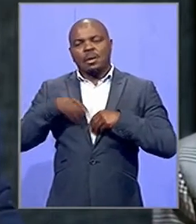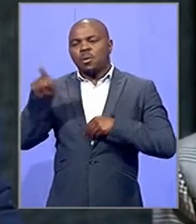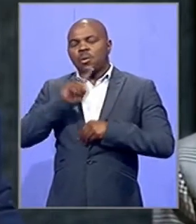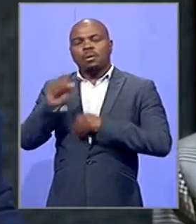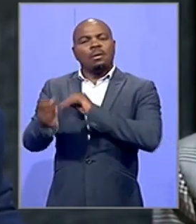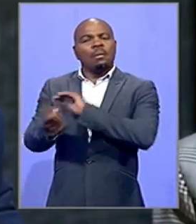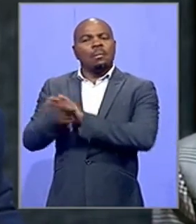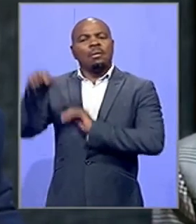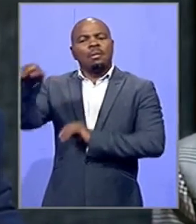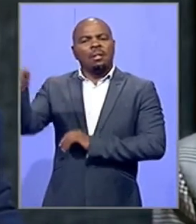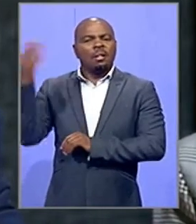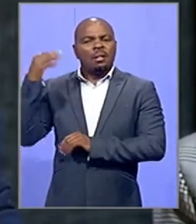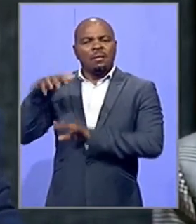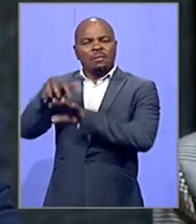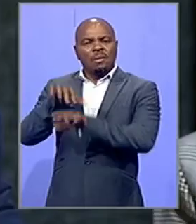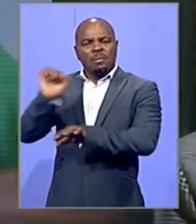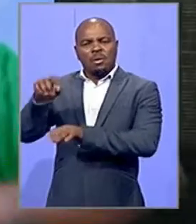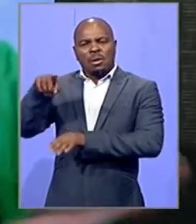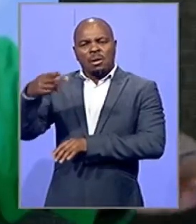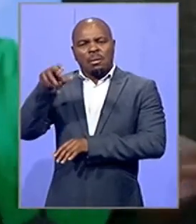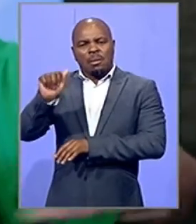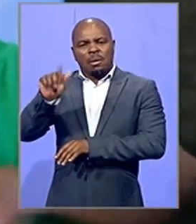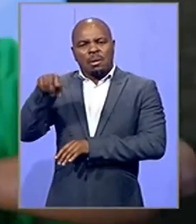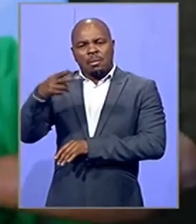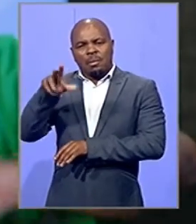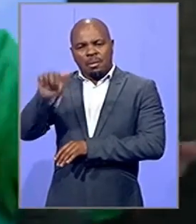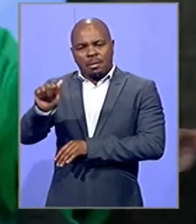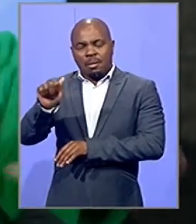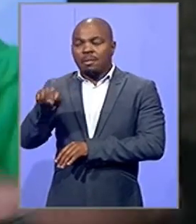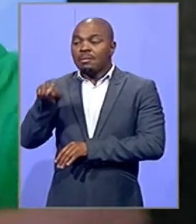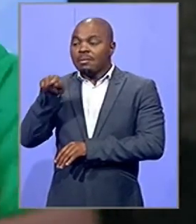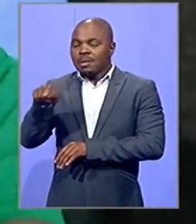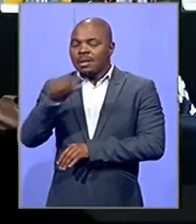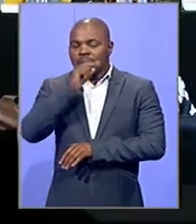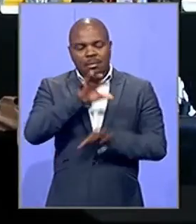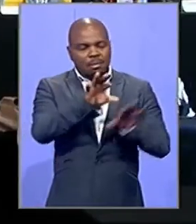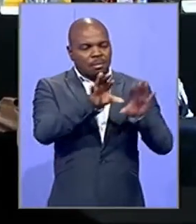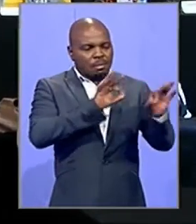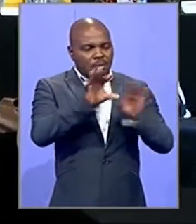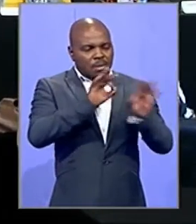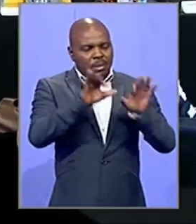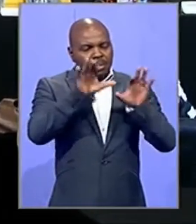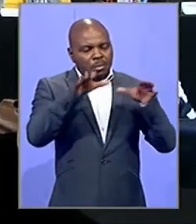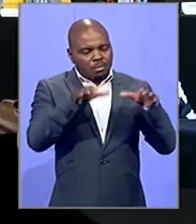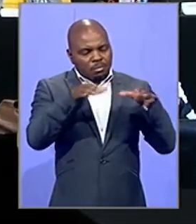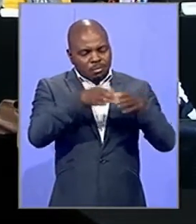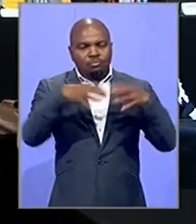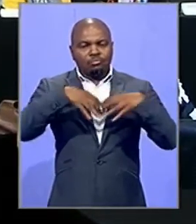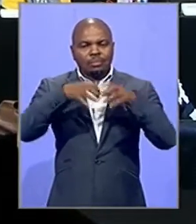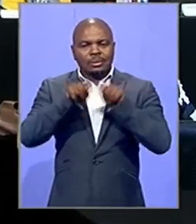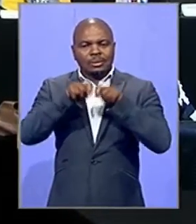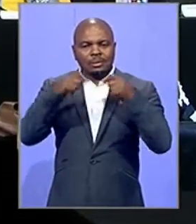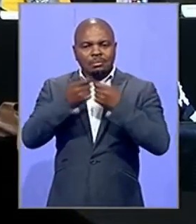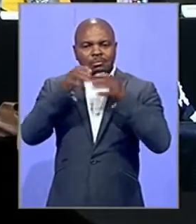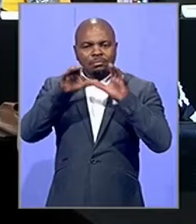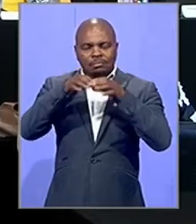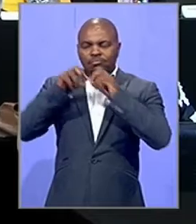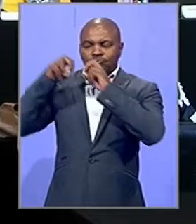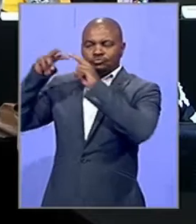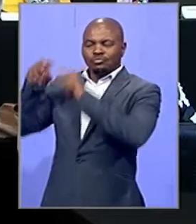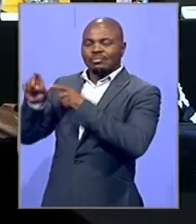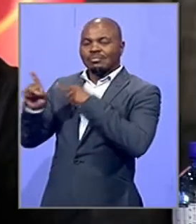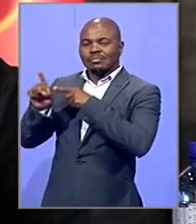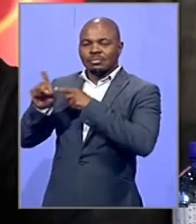bileng polasing ya hae ya Phalaphala. Mehato e kenyeletsa ho thongwa mabitso a batho ba tla thea moifo o ikemetseng wa